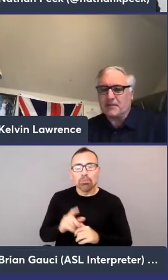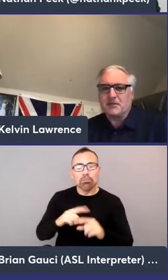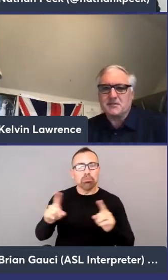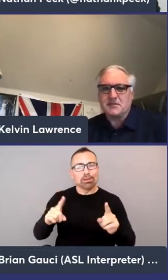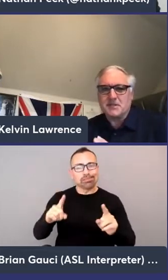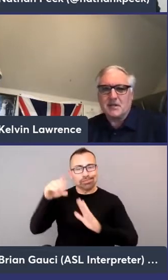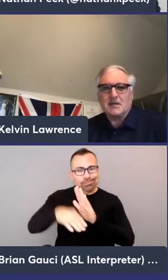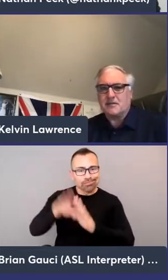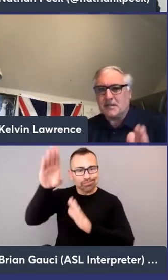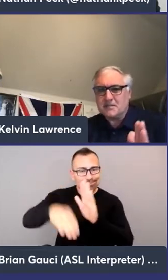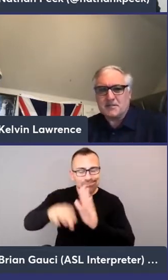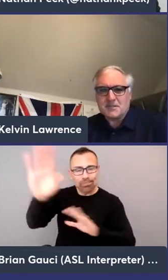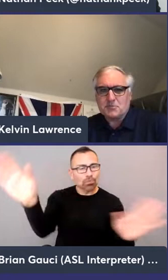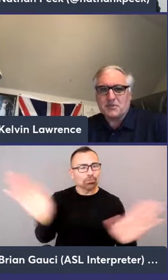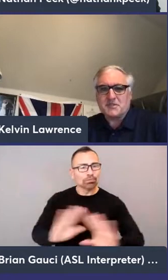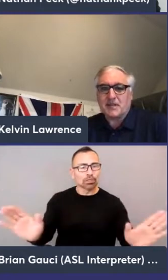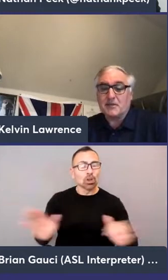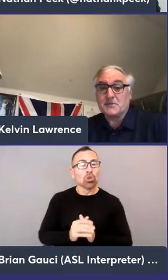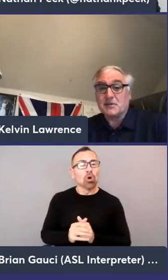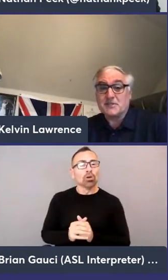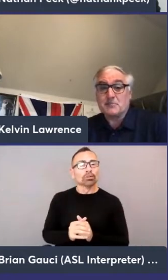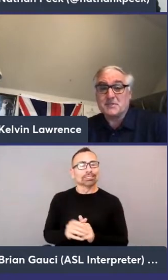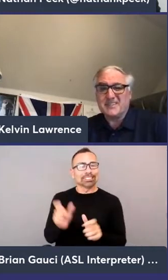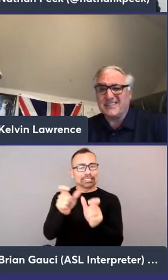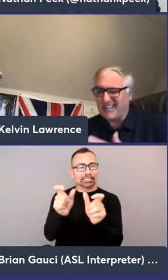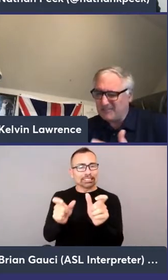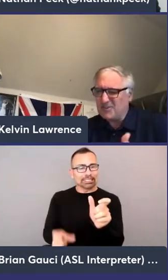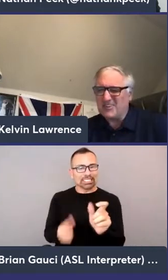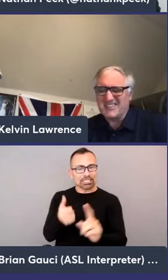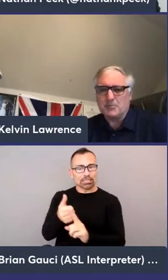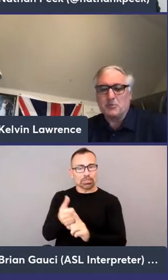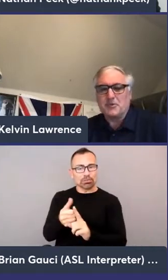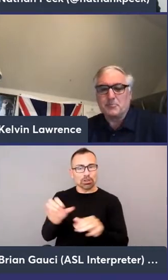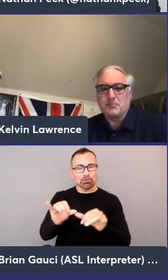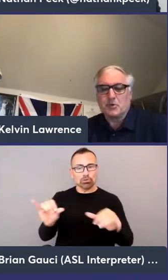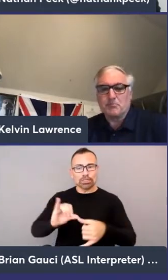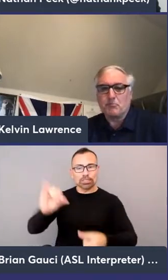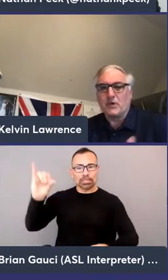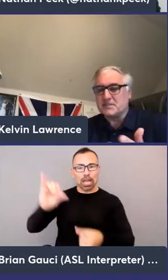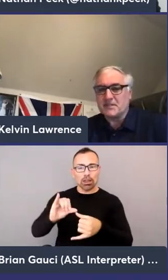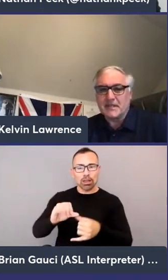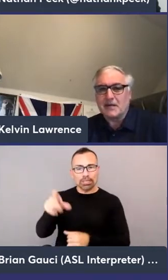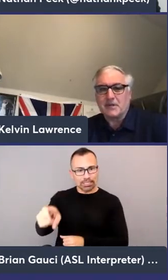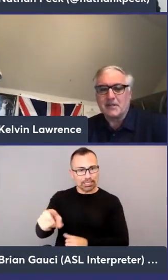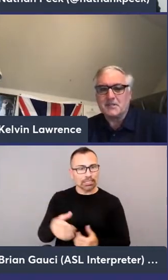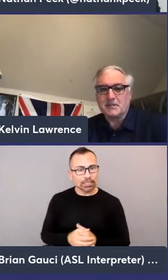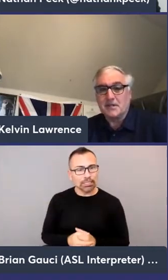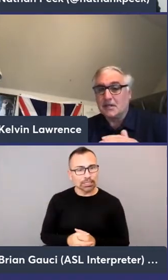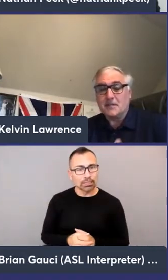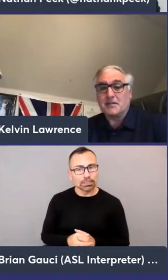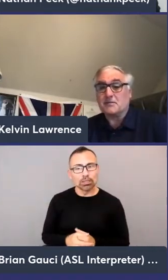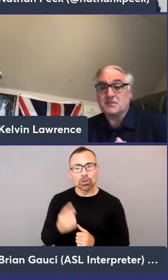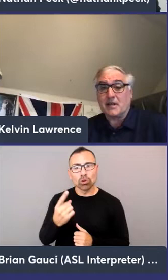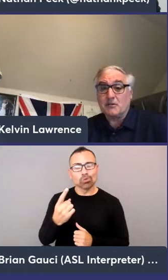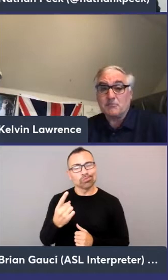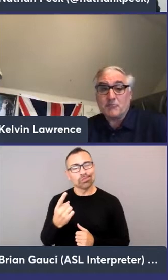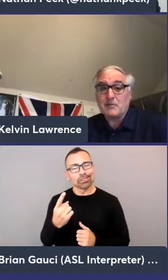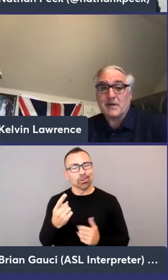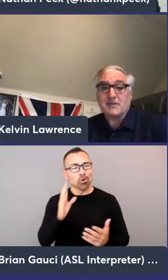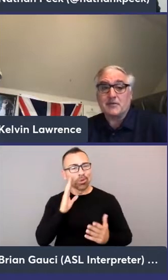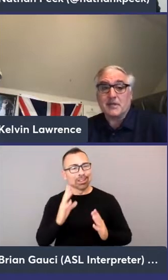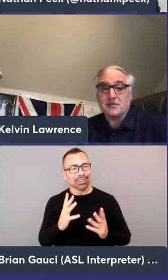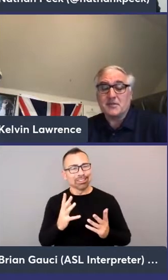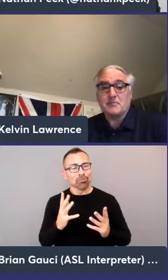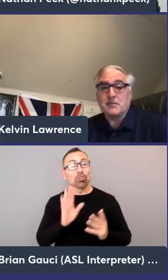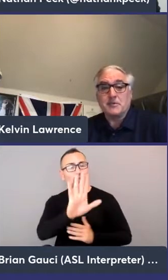stand up another instance. The instances will just scale themselves up as needed, like for your example with your once a day calculation. Then they'll scale right